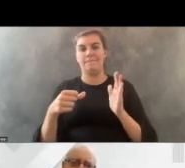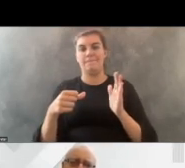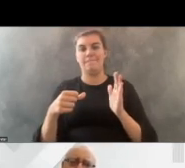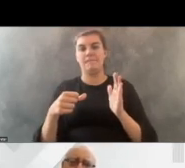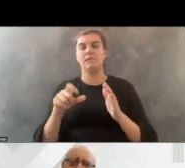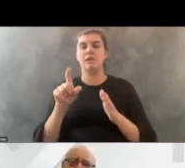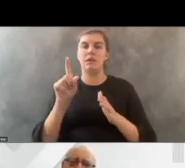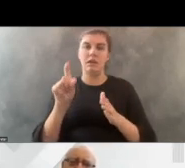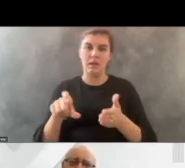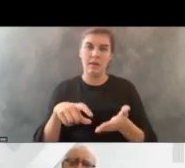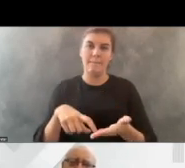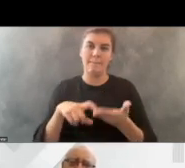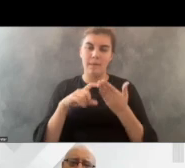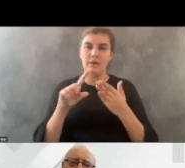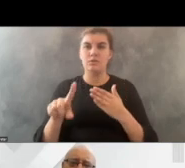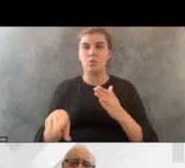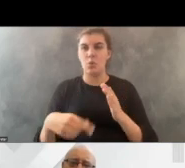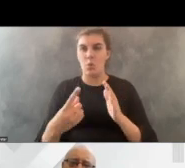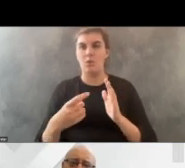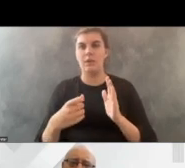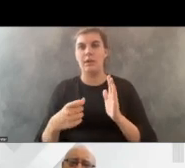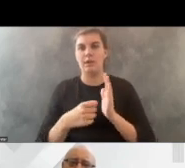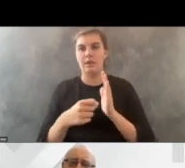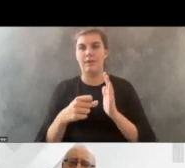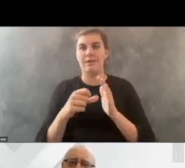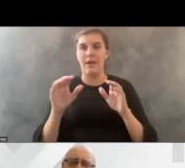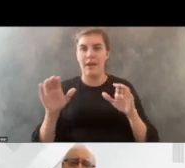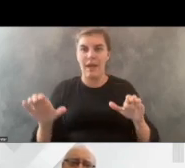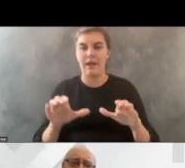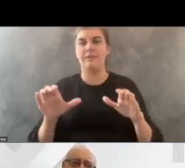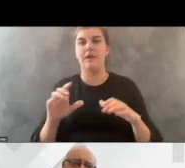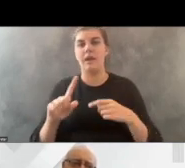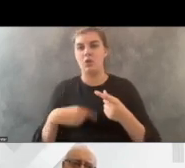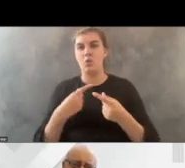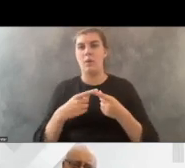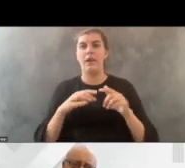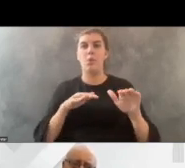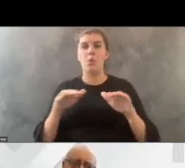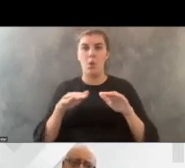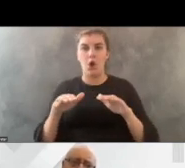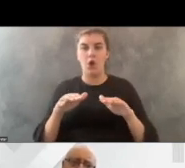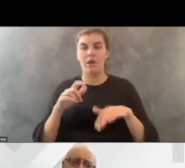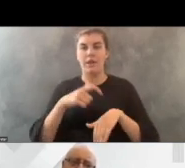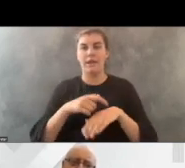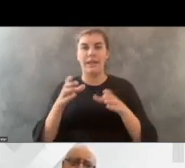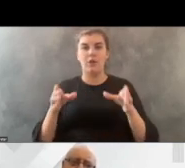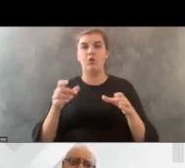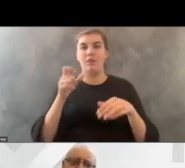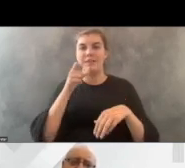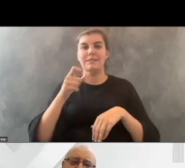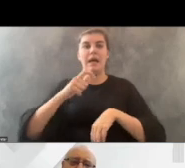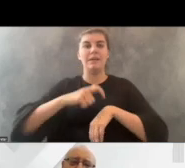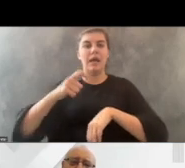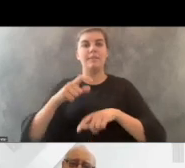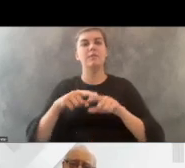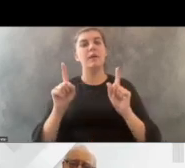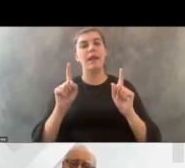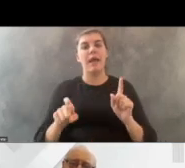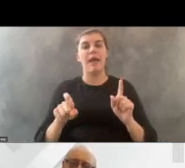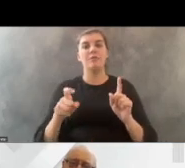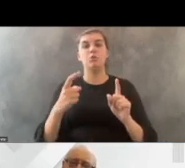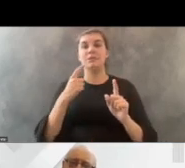Now, the locator tone is able to adjust, it should be able to adjust in response to ambient